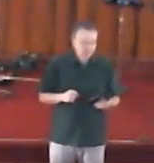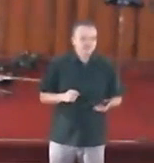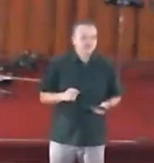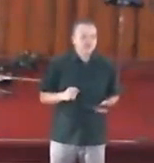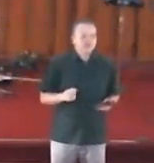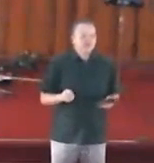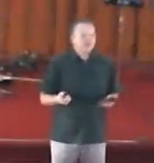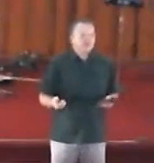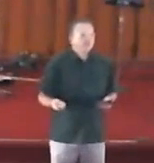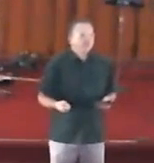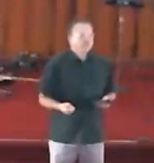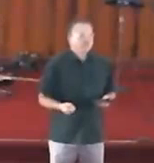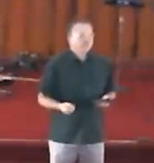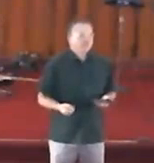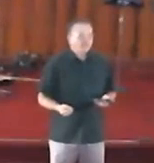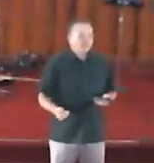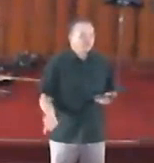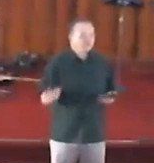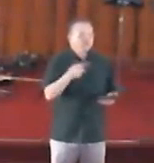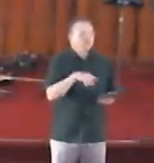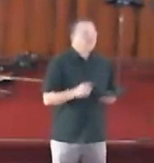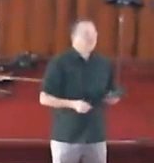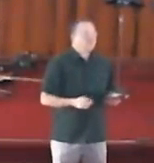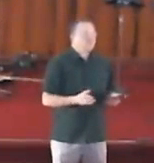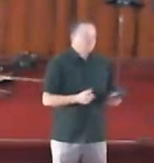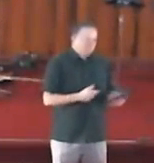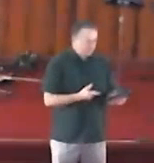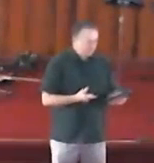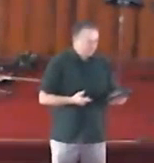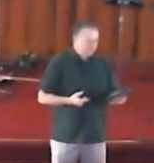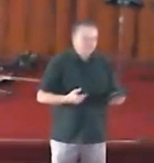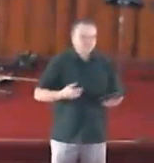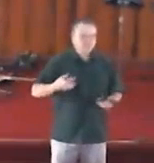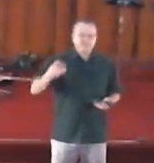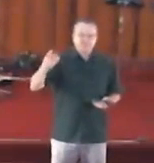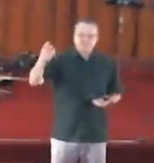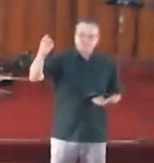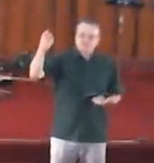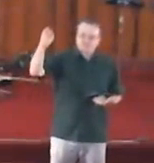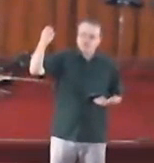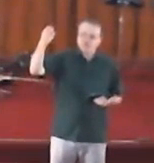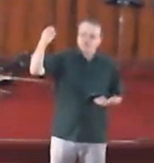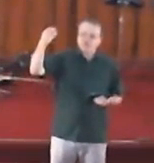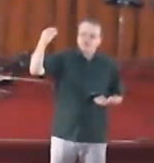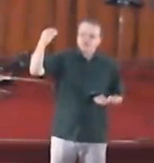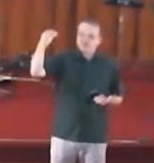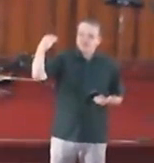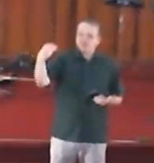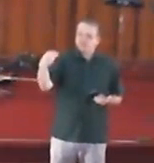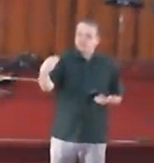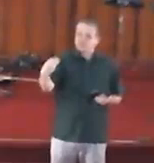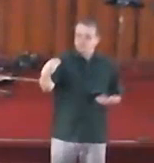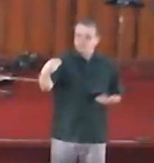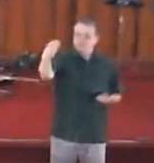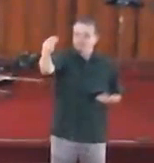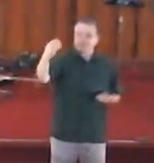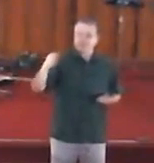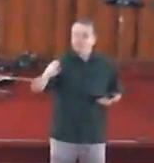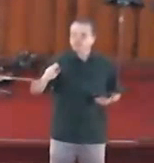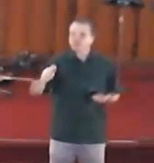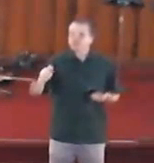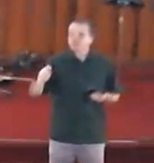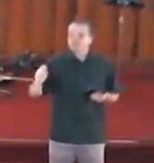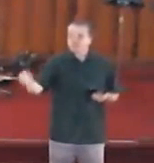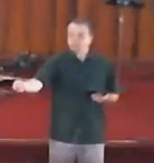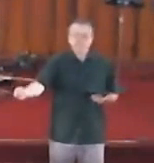Holy Spirit and he's good. En el otro evangelio habla de este mismo pasaje y dice, así como un hijo no, cuando pide pan no